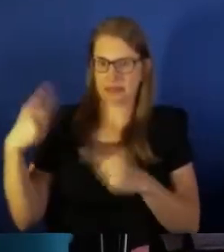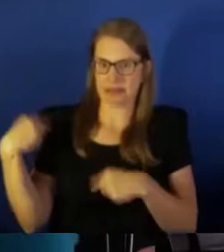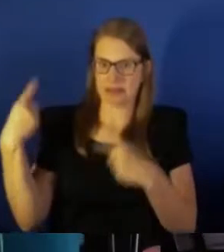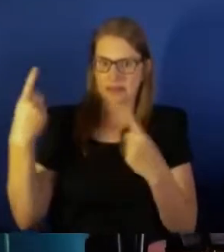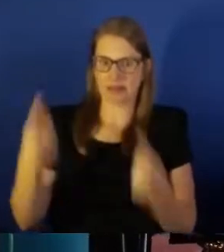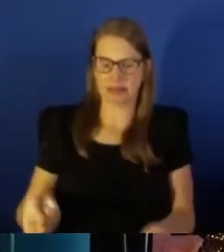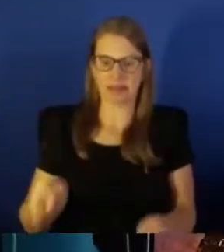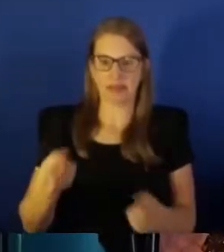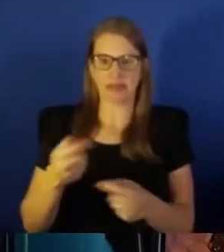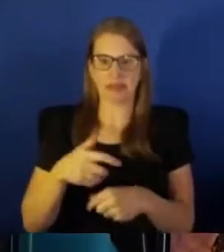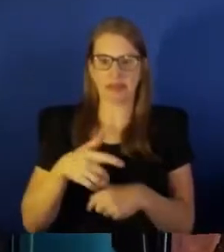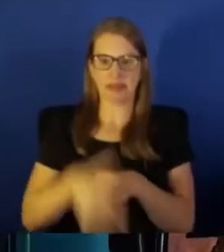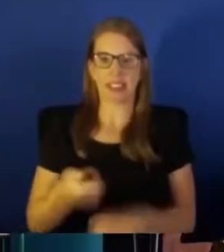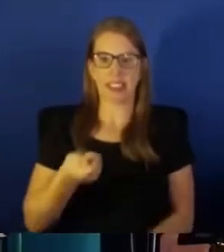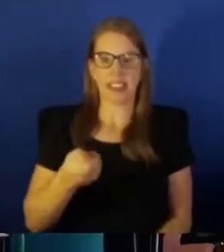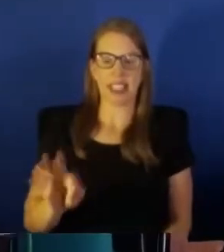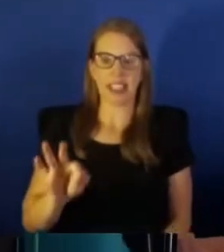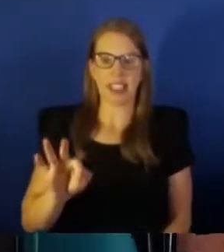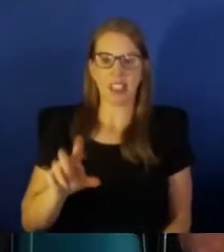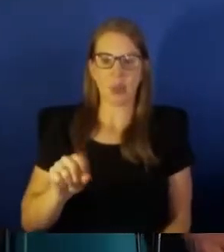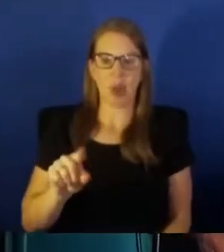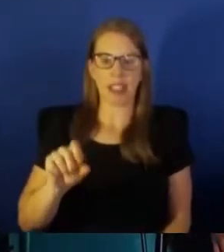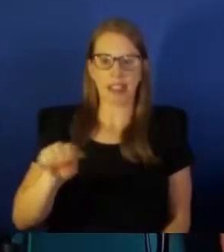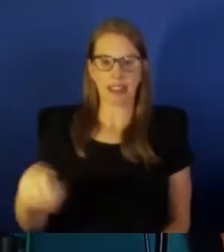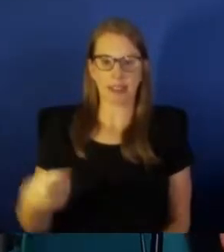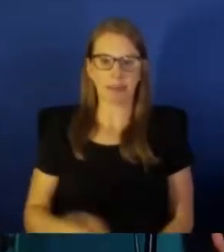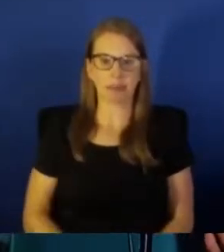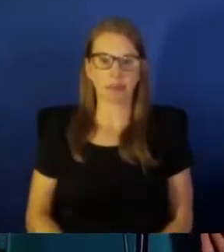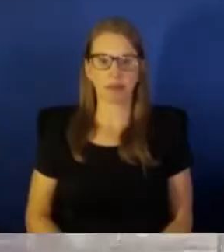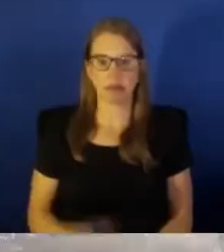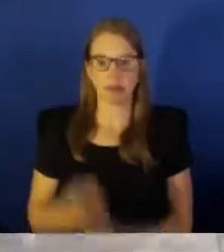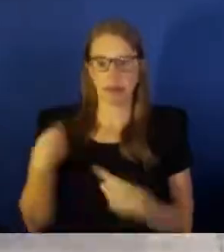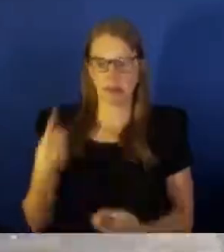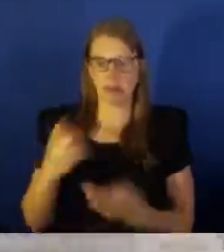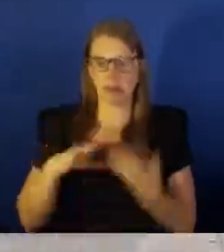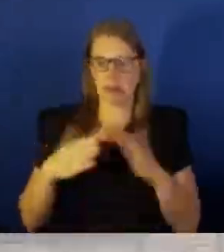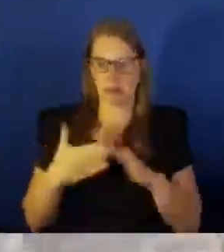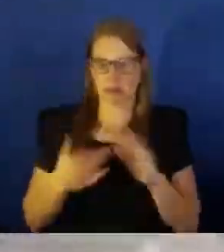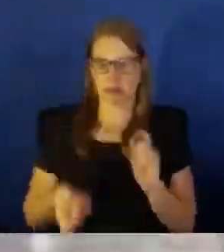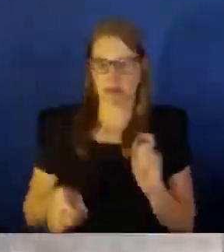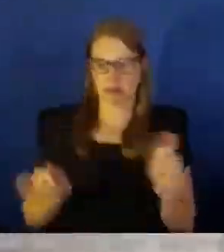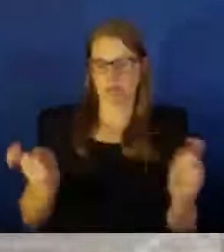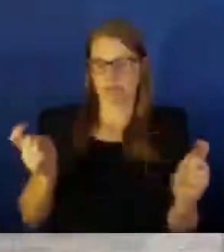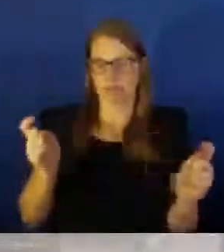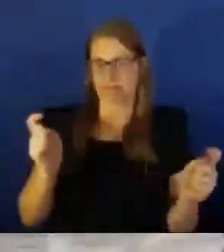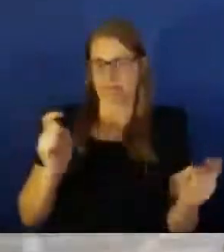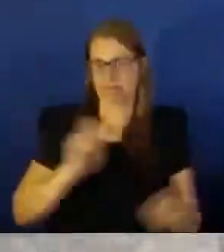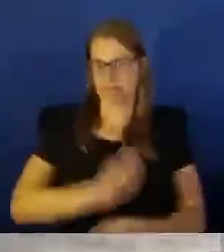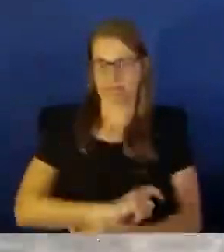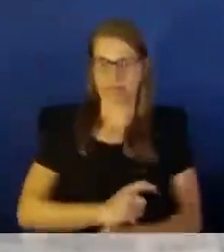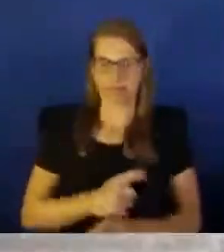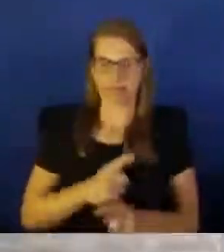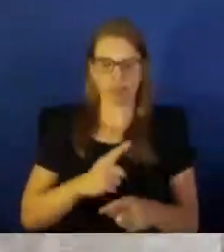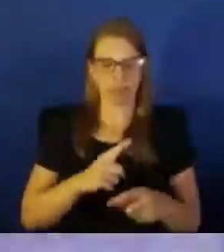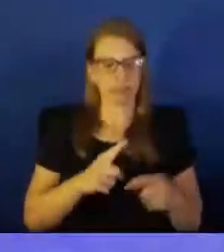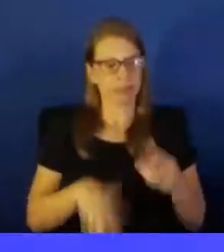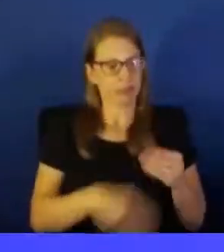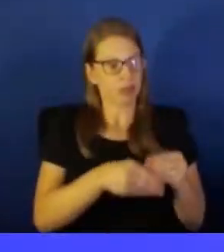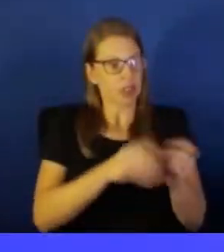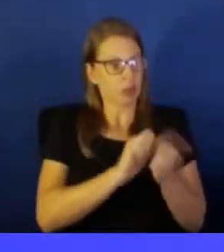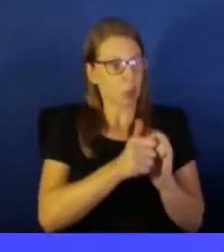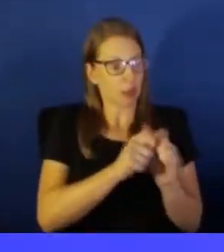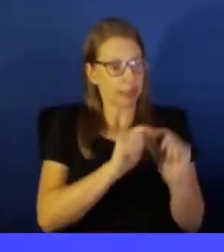early 1920s. And since that time, the city has undergone a lot of changes, from the addition of sports teams to